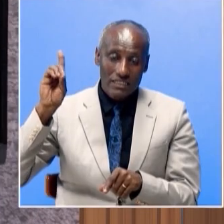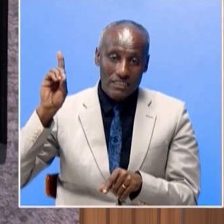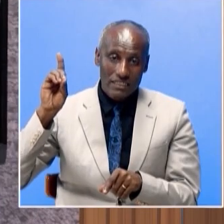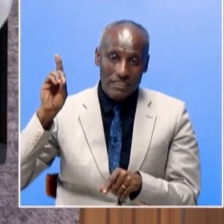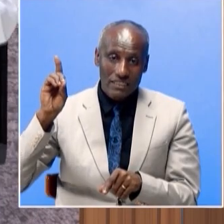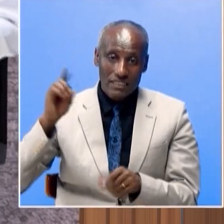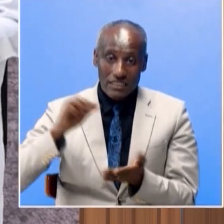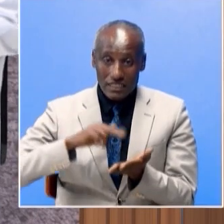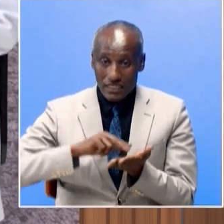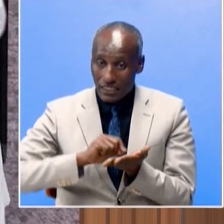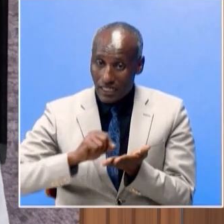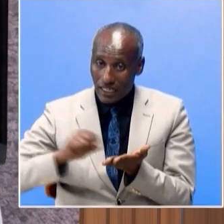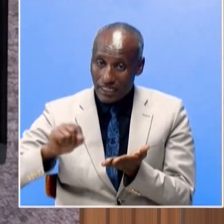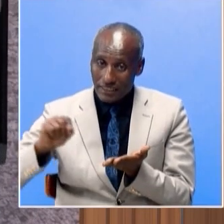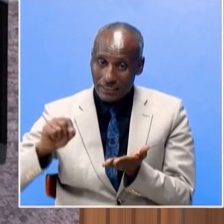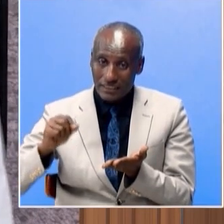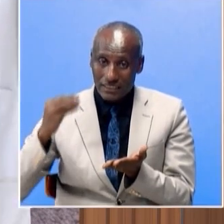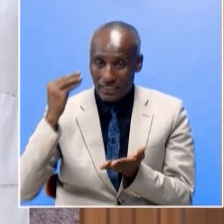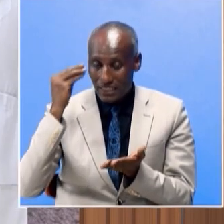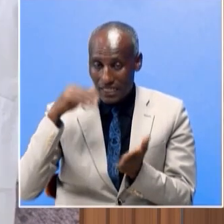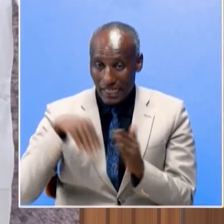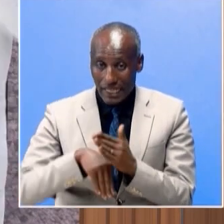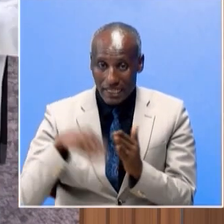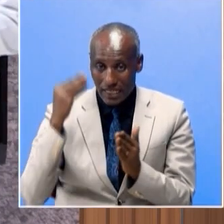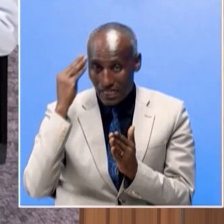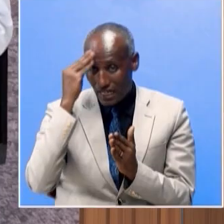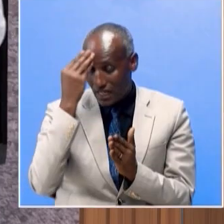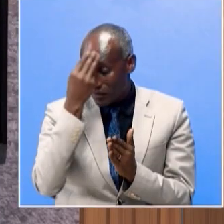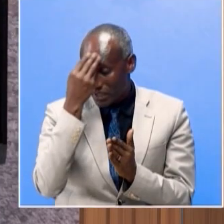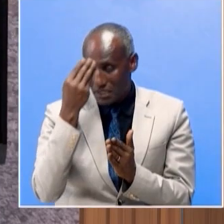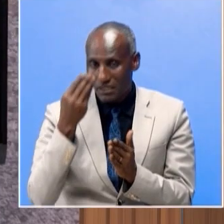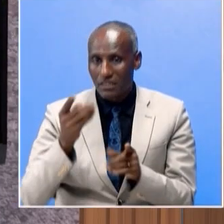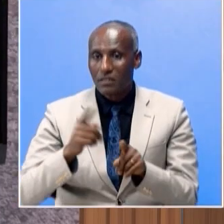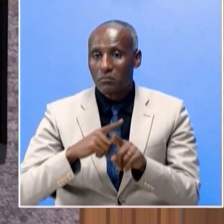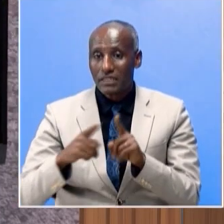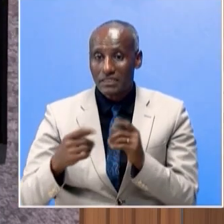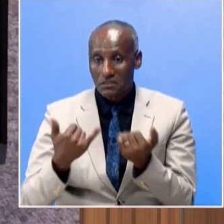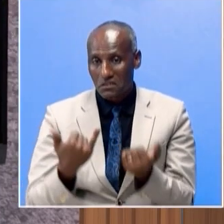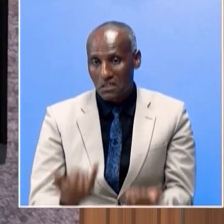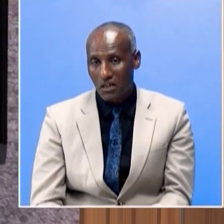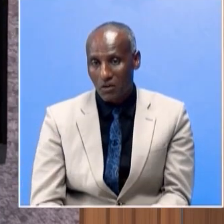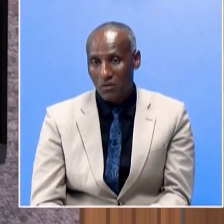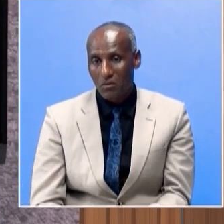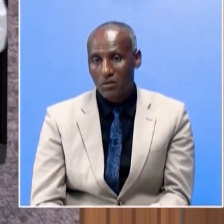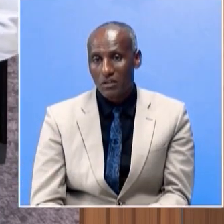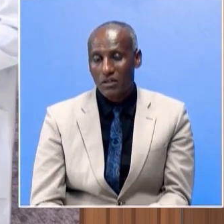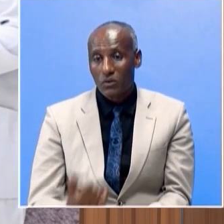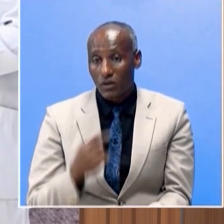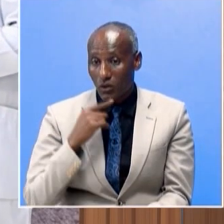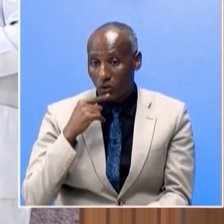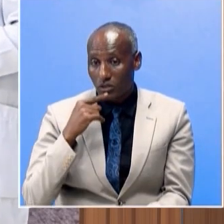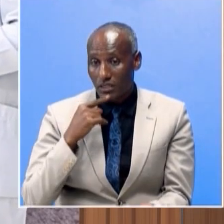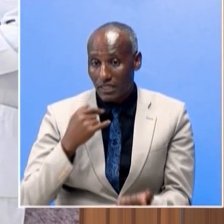shows as you could write in Arabic, but maybe no at the time of